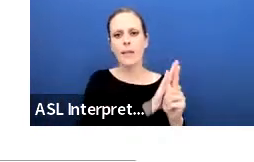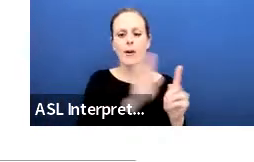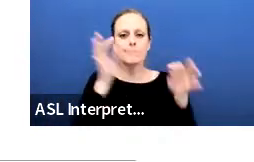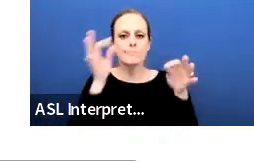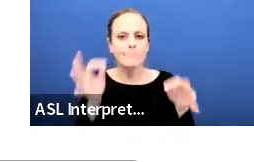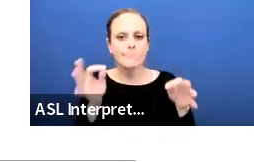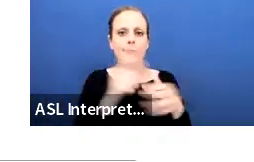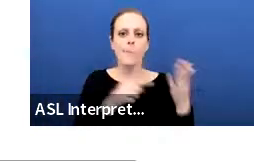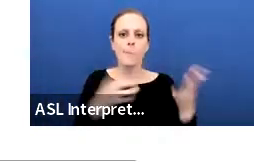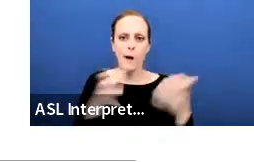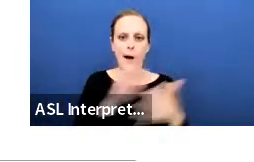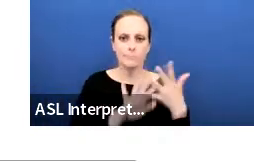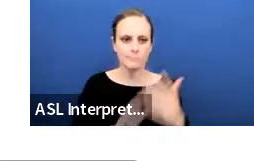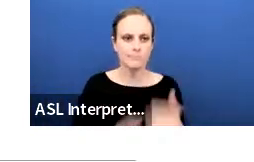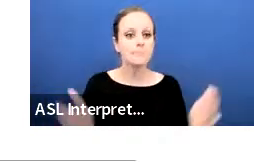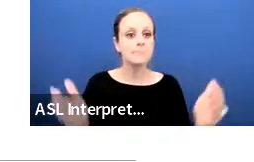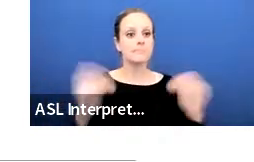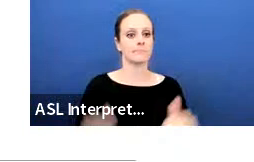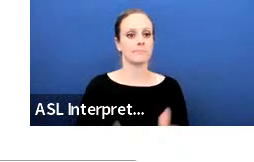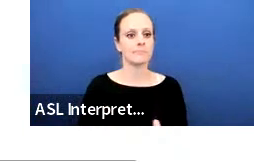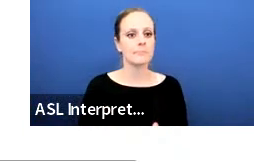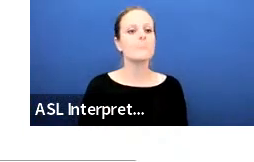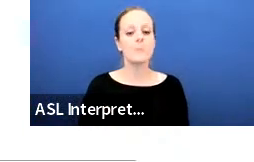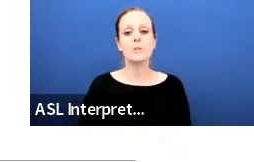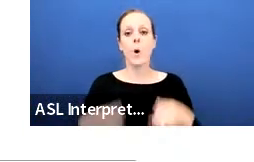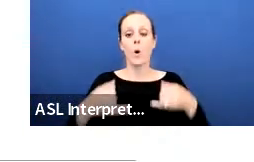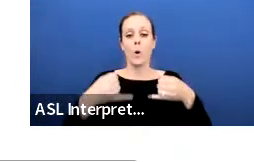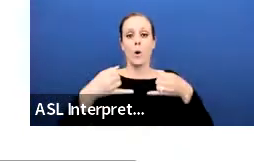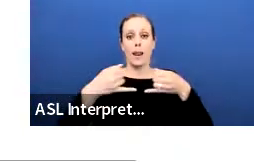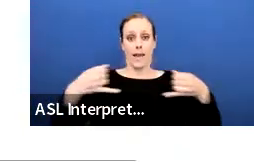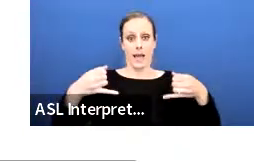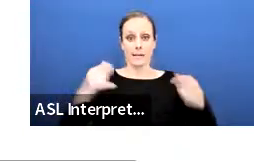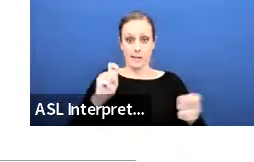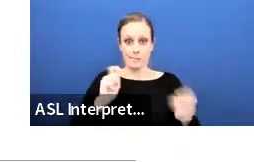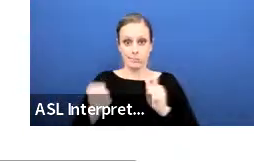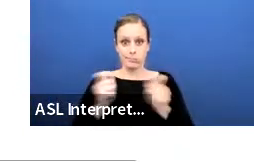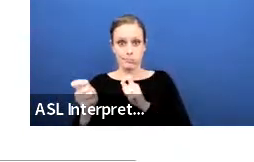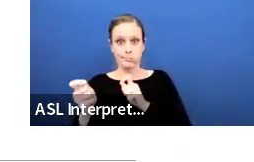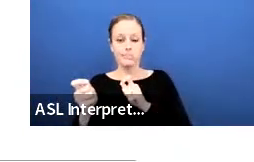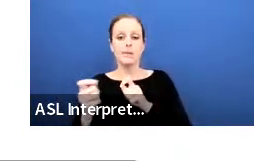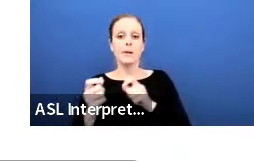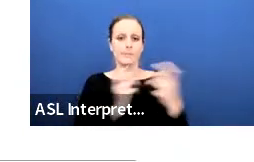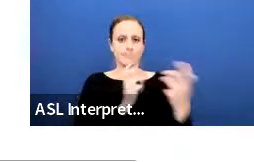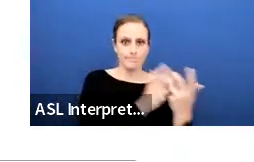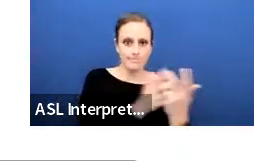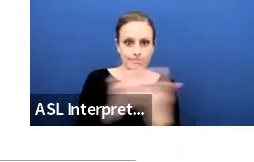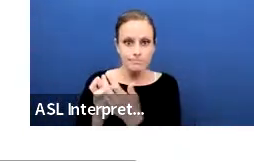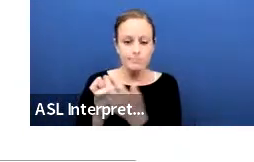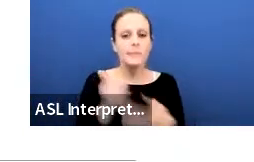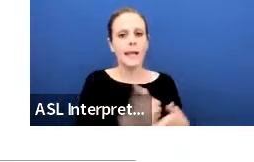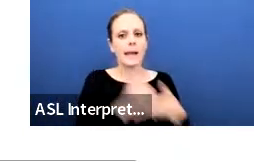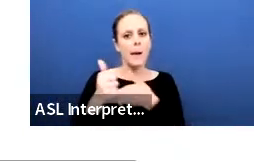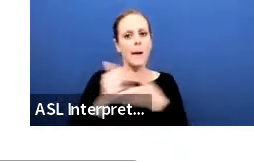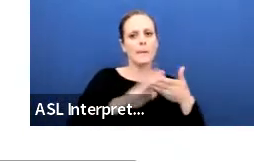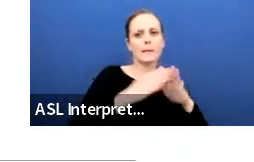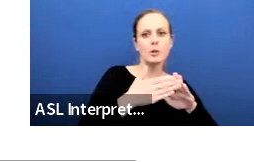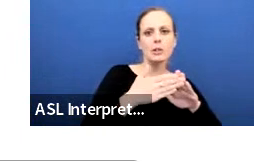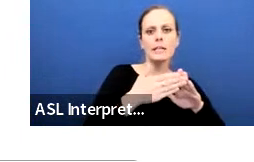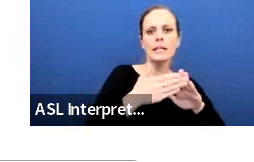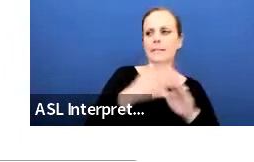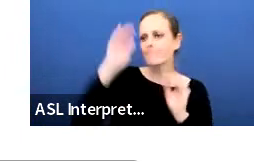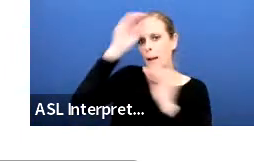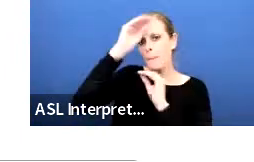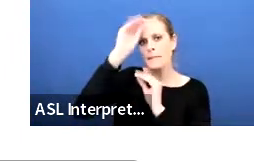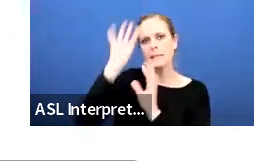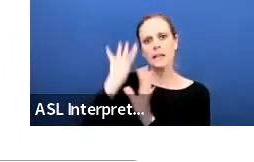So district lines can help our community's voices be heard by elected officials, or they